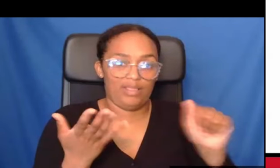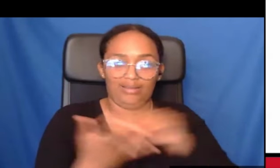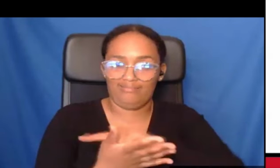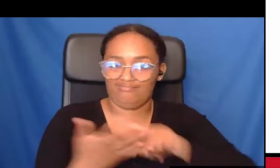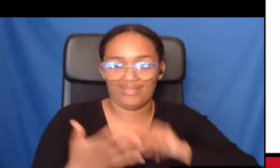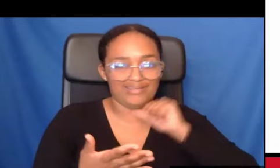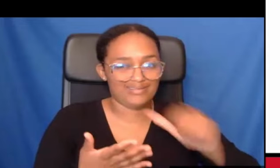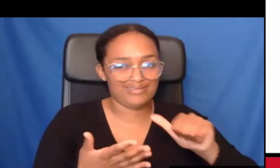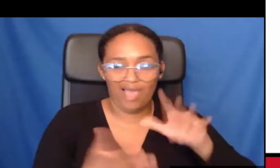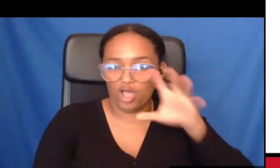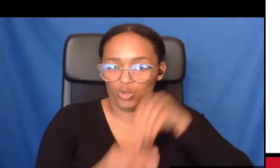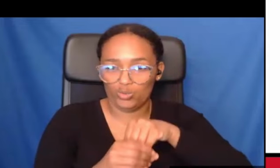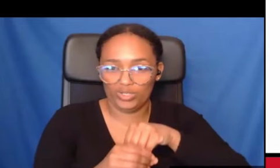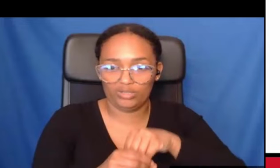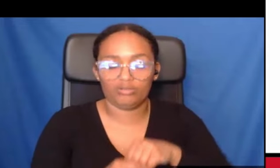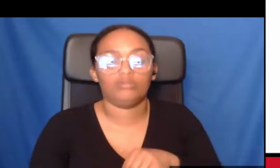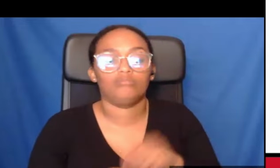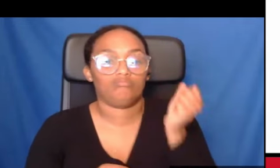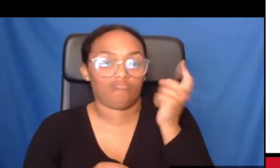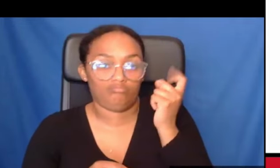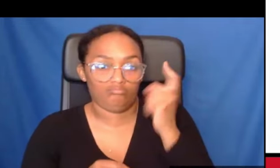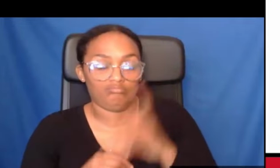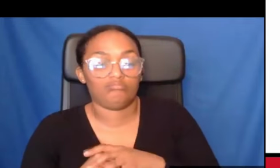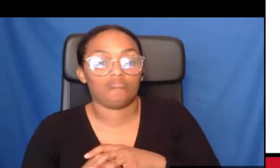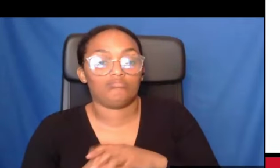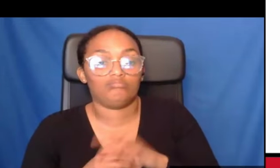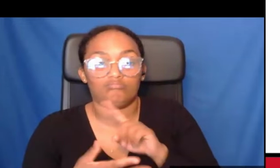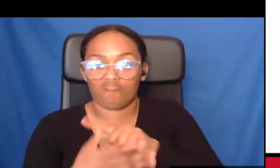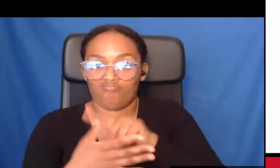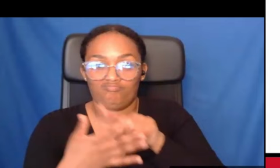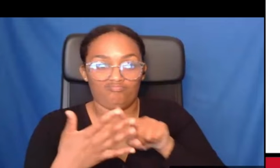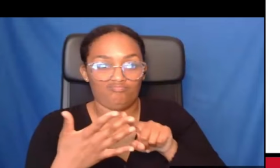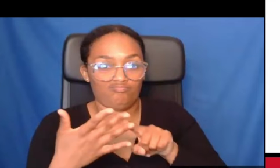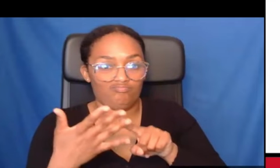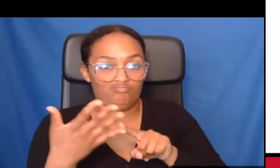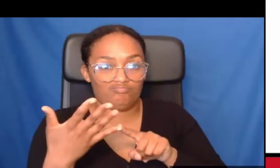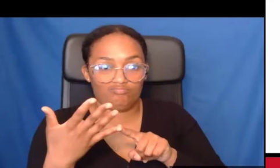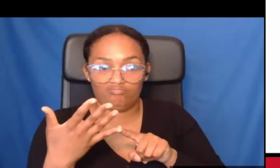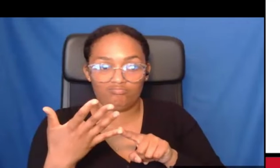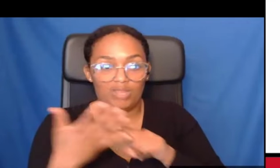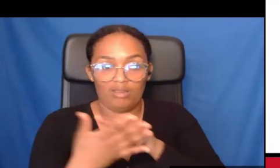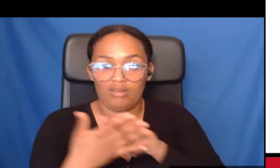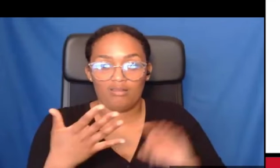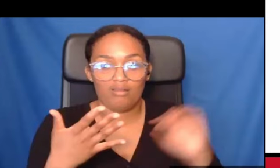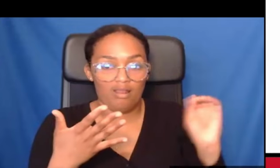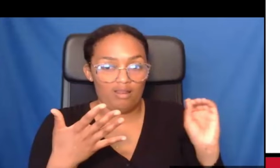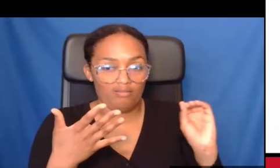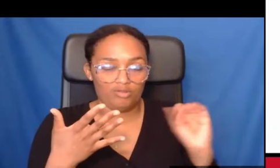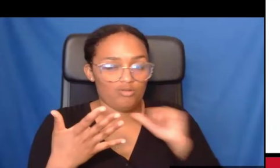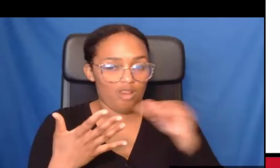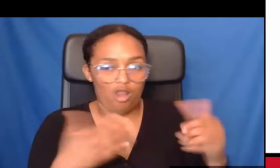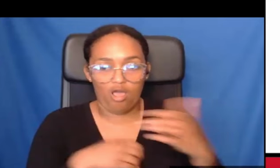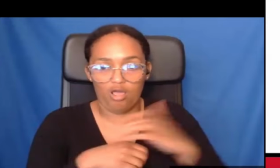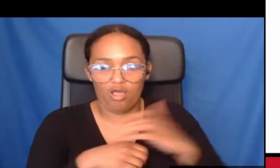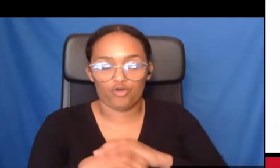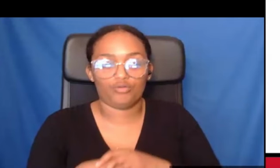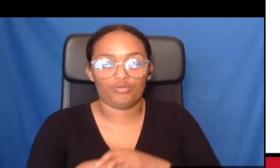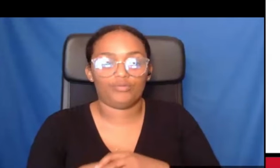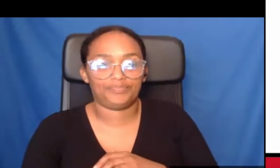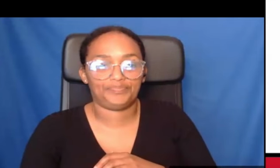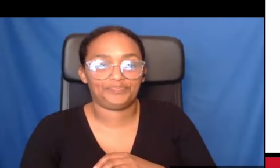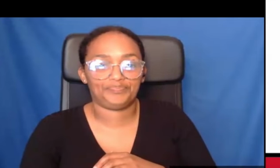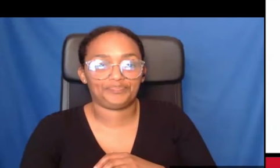is not going to be in the BOP, workers' comp, health slash disability, and professional liability.